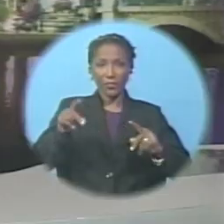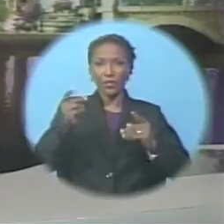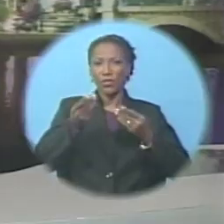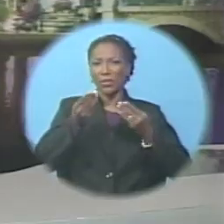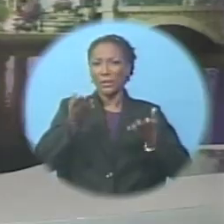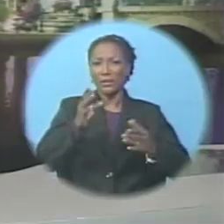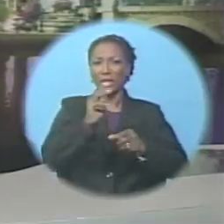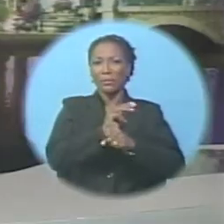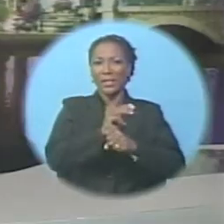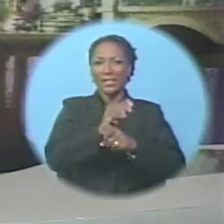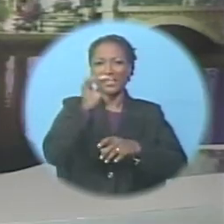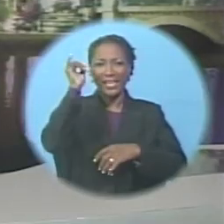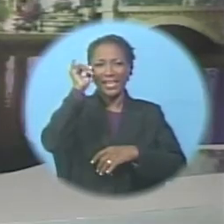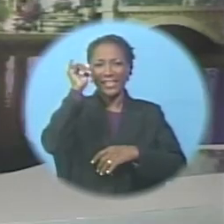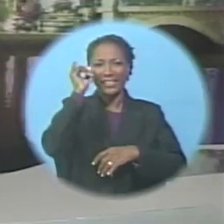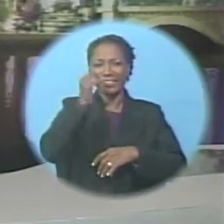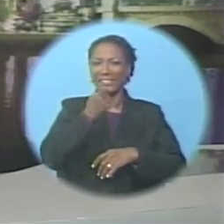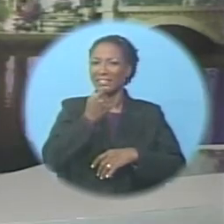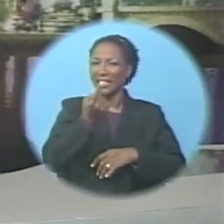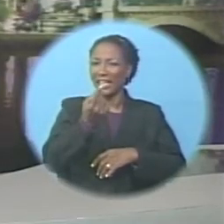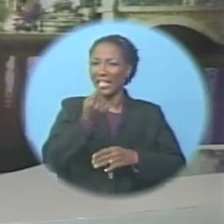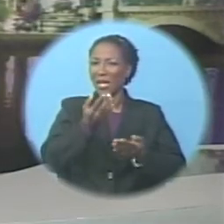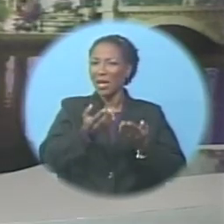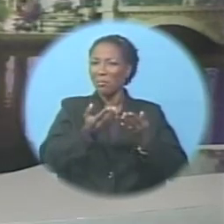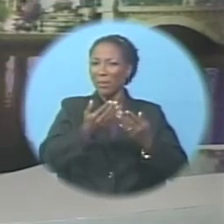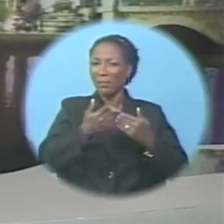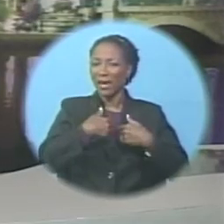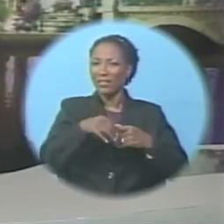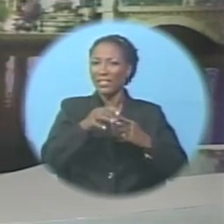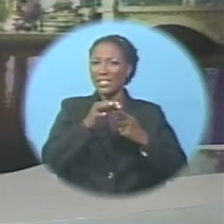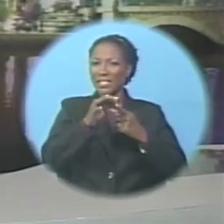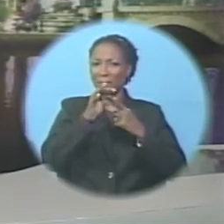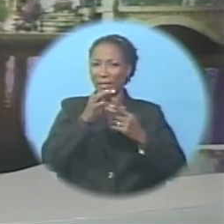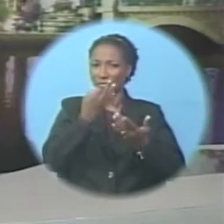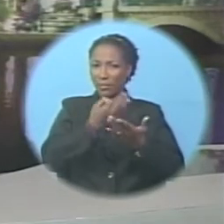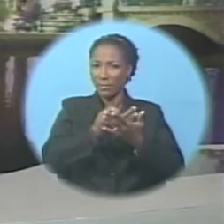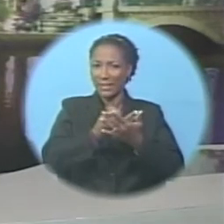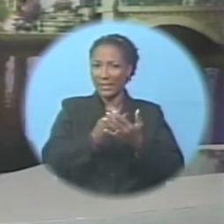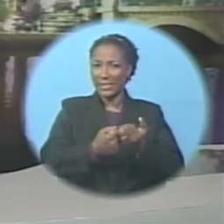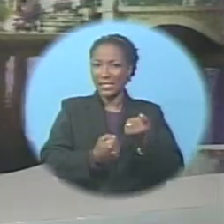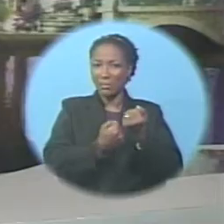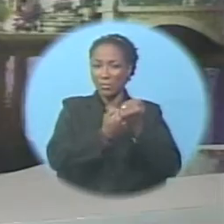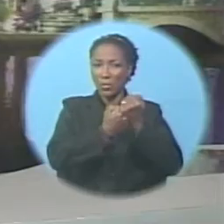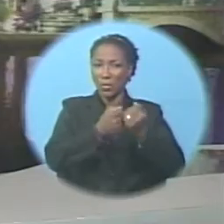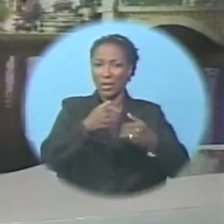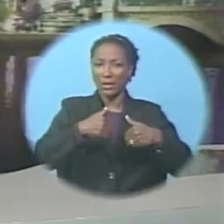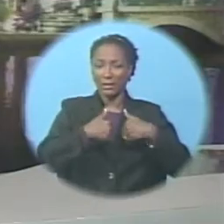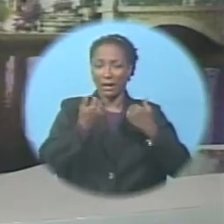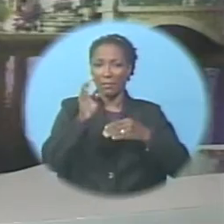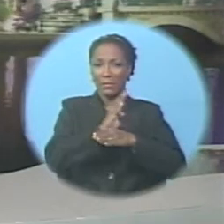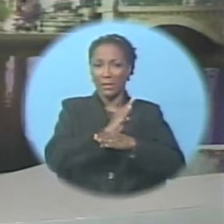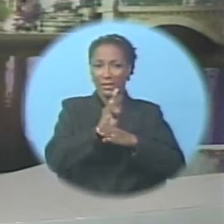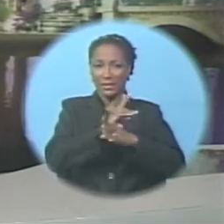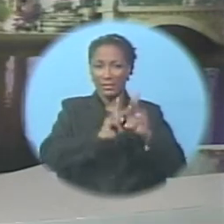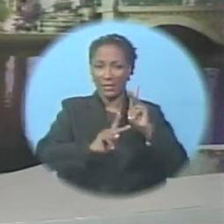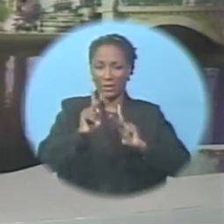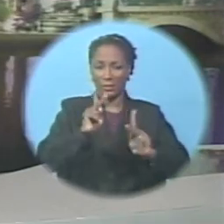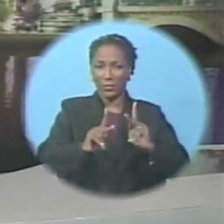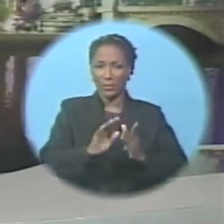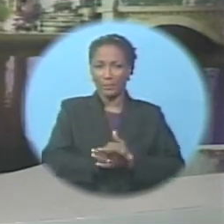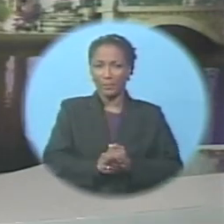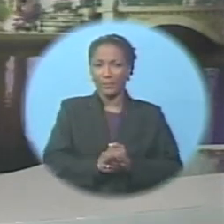his presentation, Minister Innes hinted at an upcoming special fund designed to support entrepreneurship